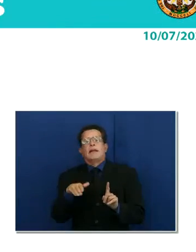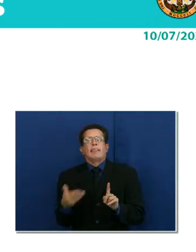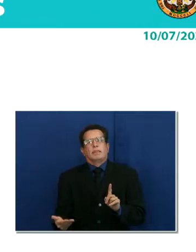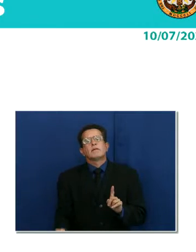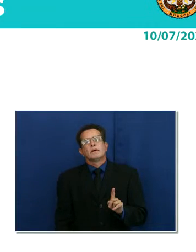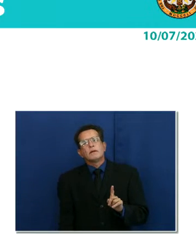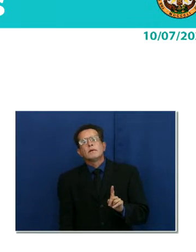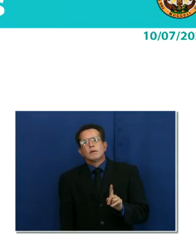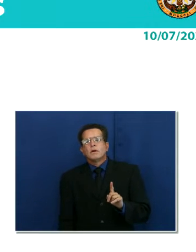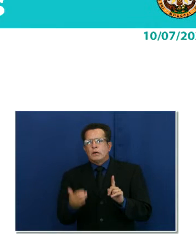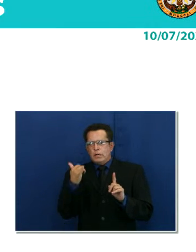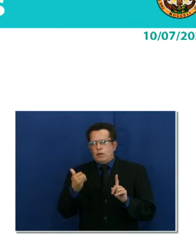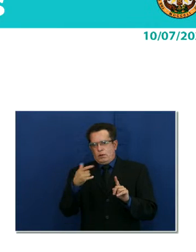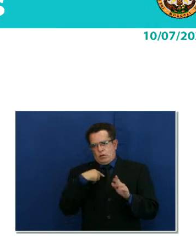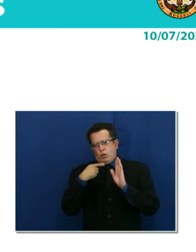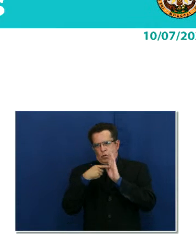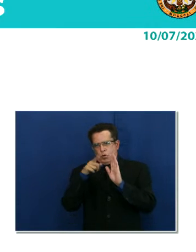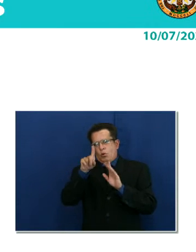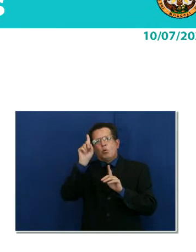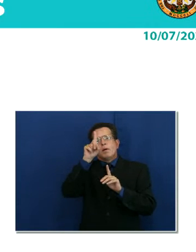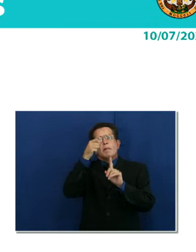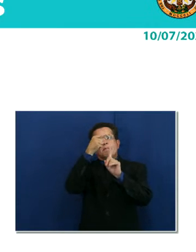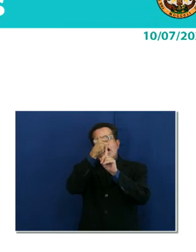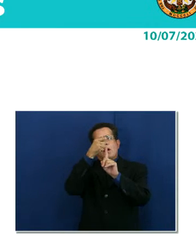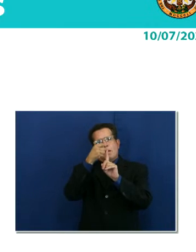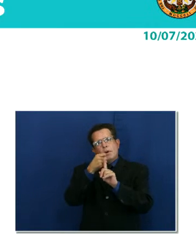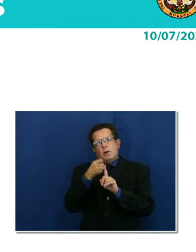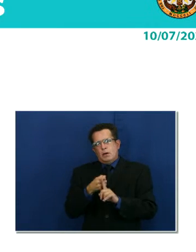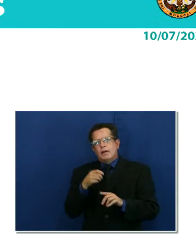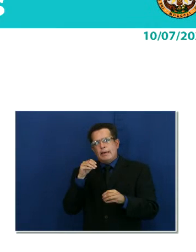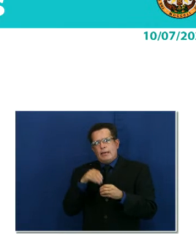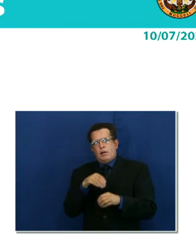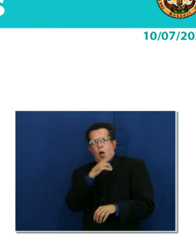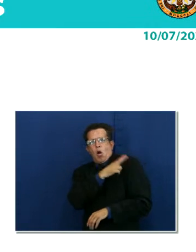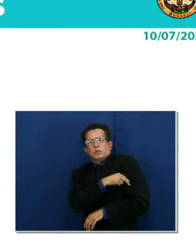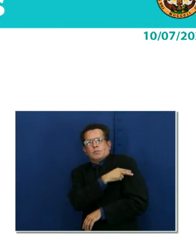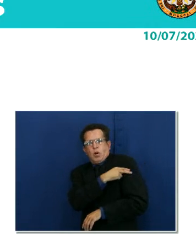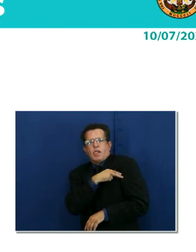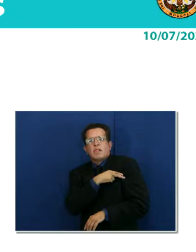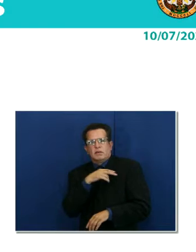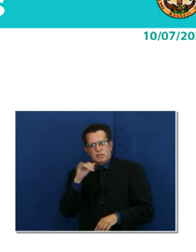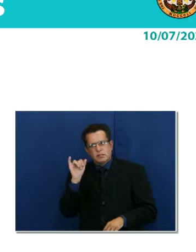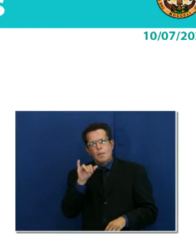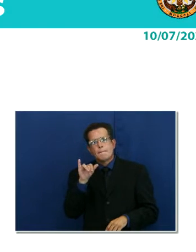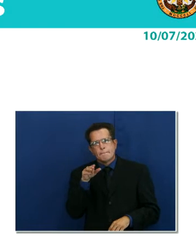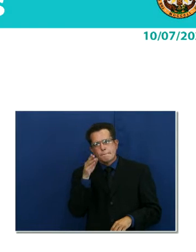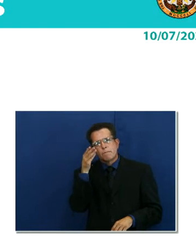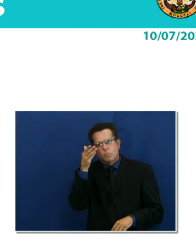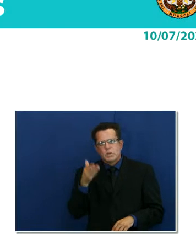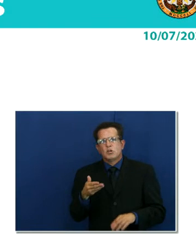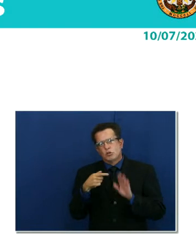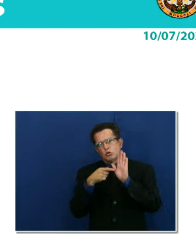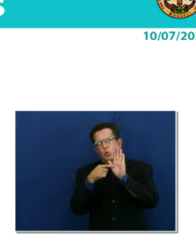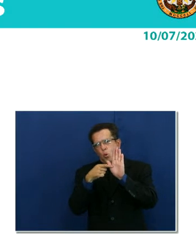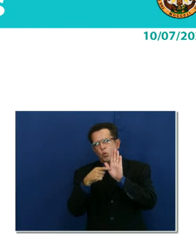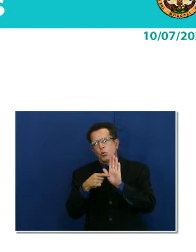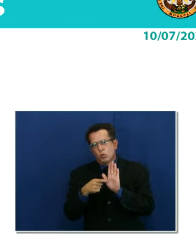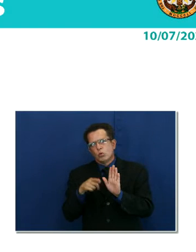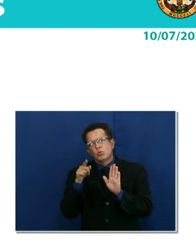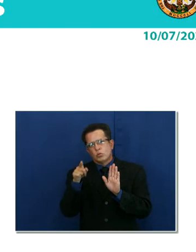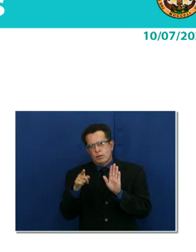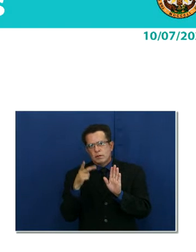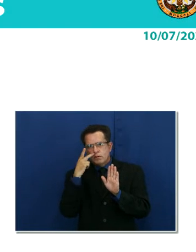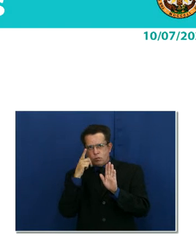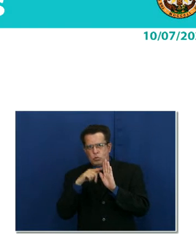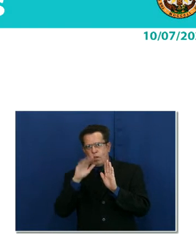next, I'll review COVID-19 demographics related to hospitalized cases. And again, the demographics